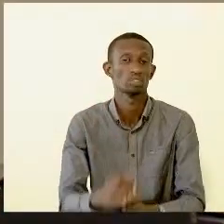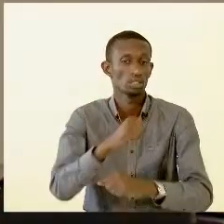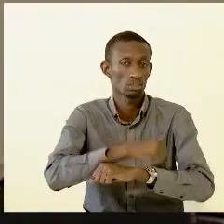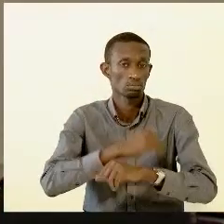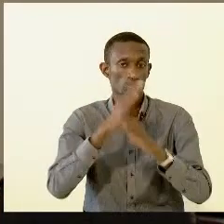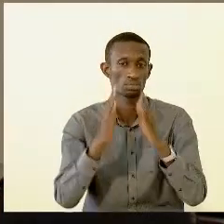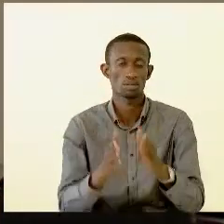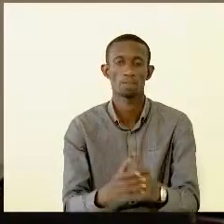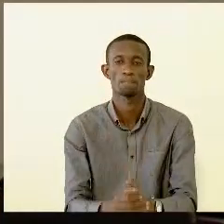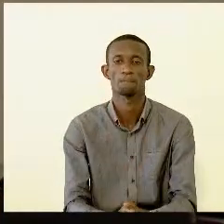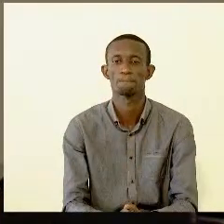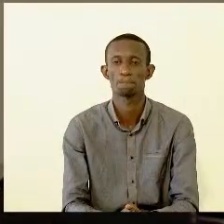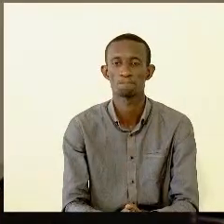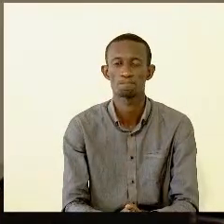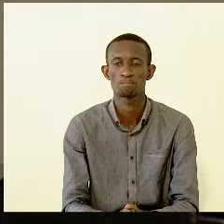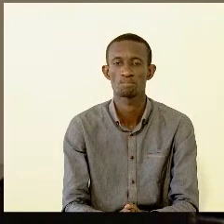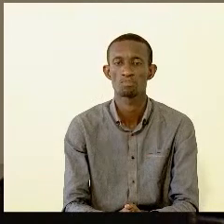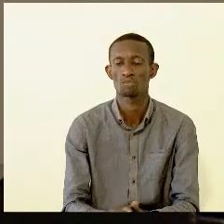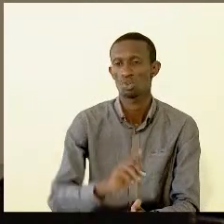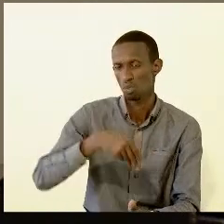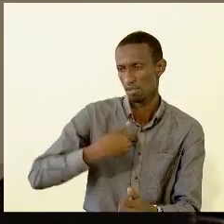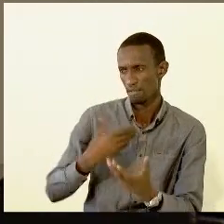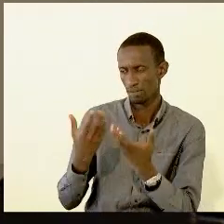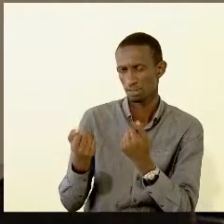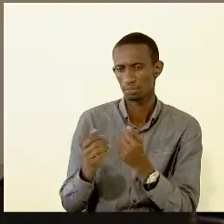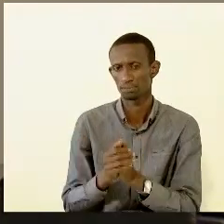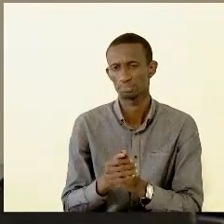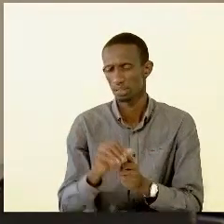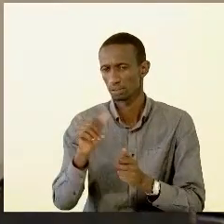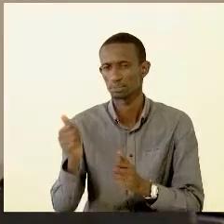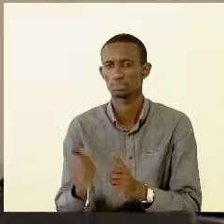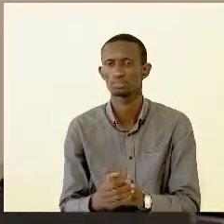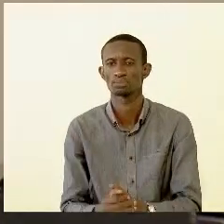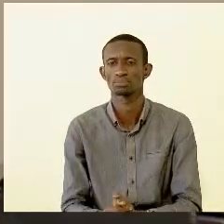students, we also have other